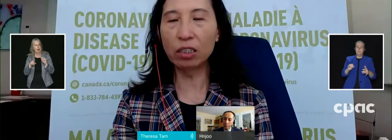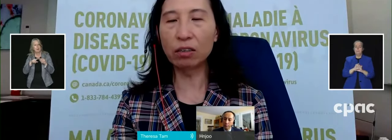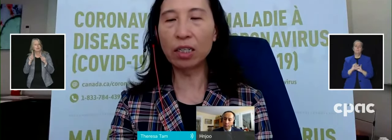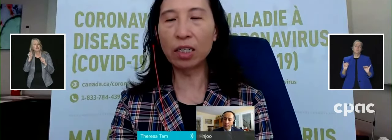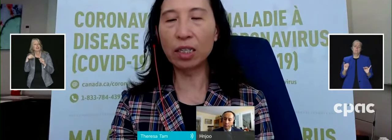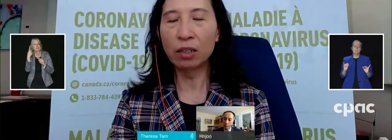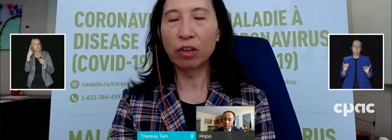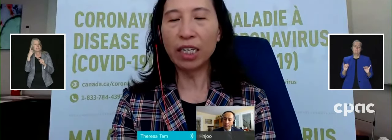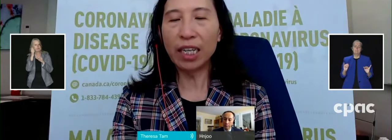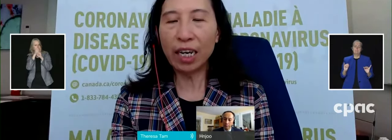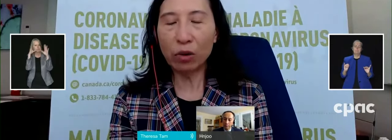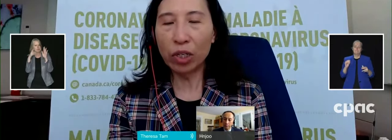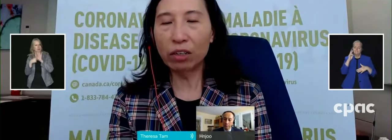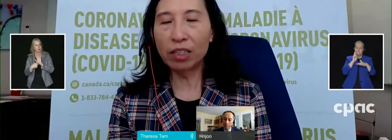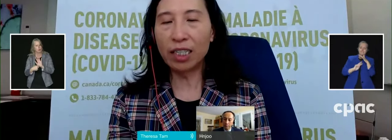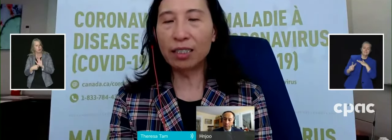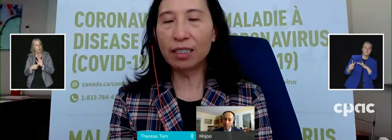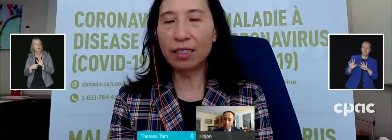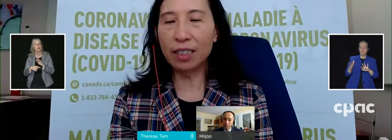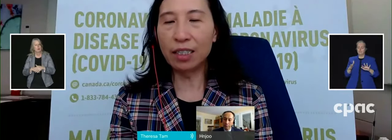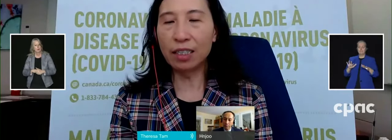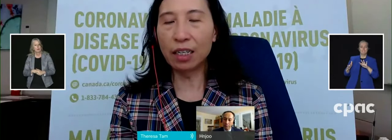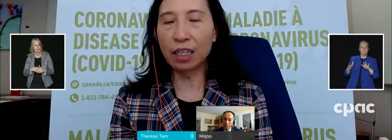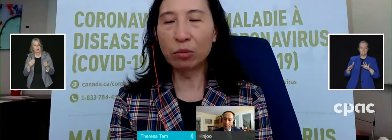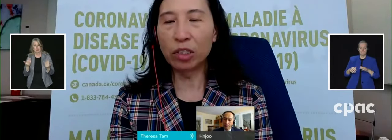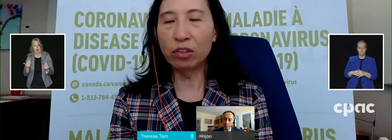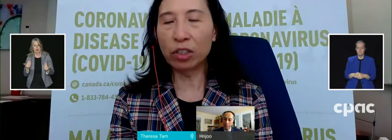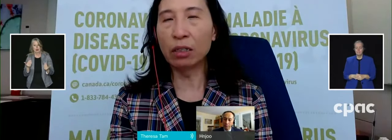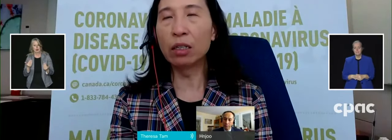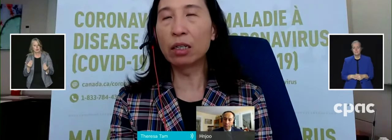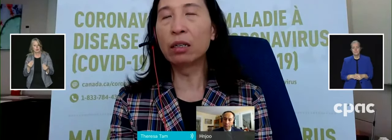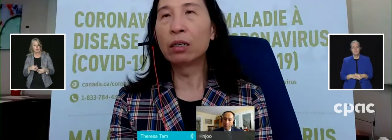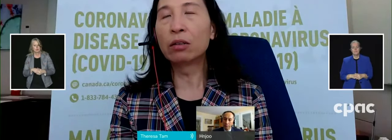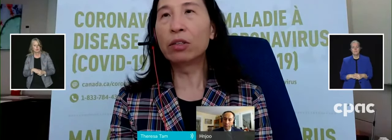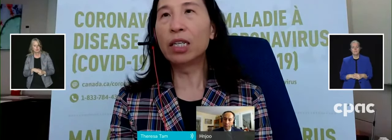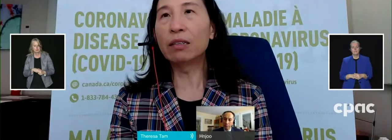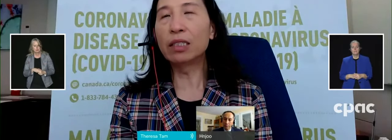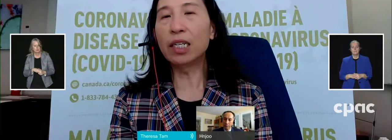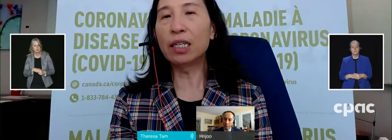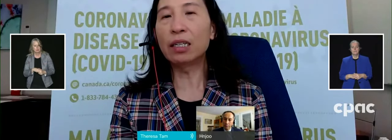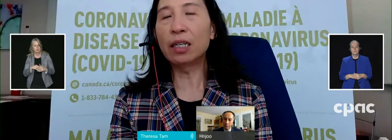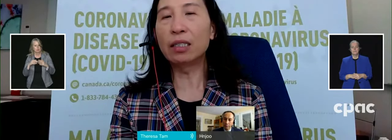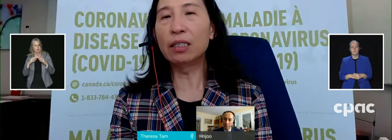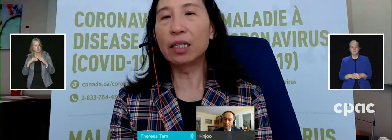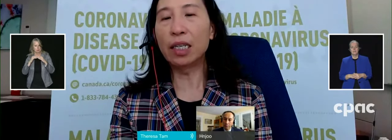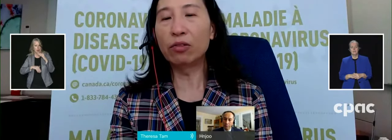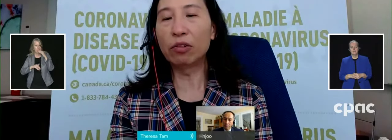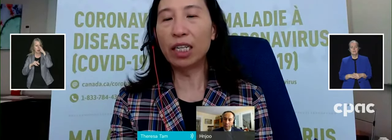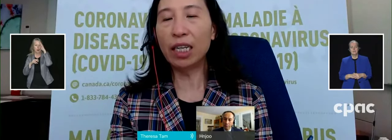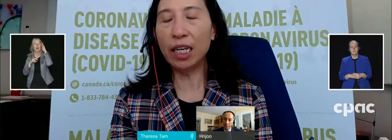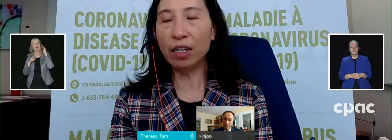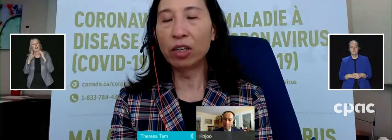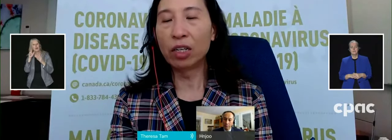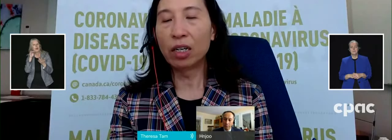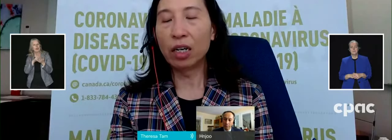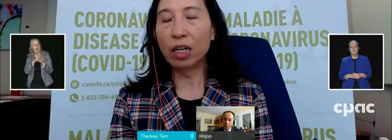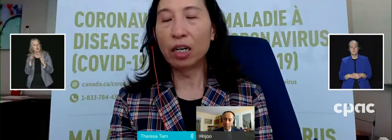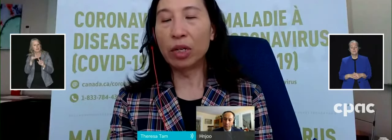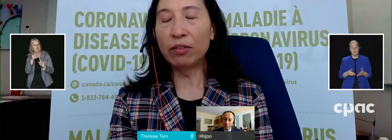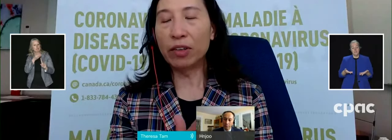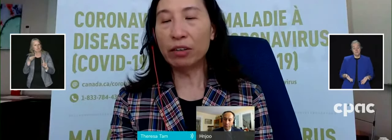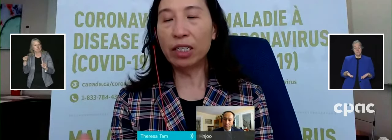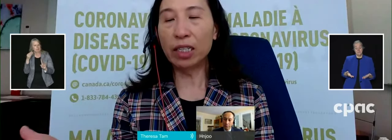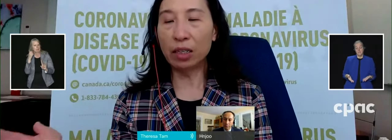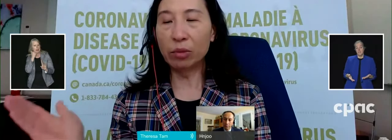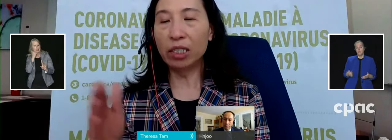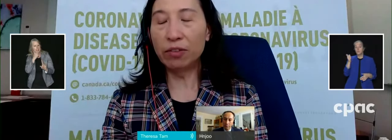illustration, right now we're only seeing under 3,000 cases a day right now.